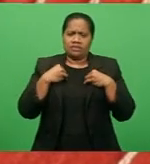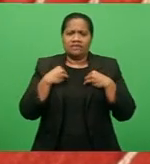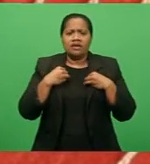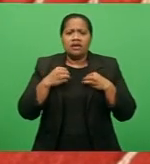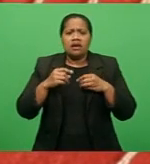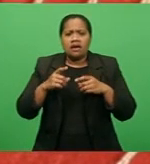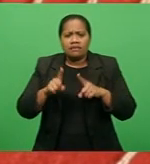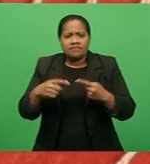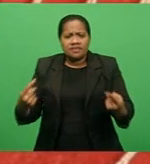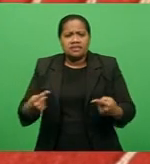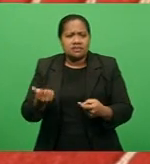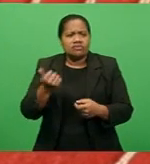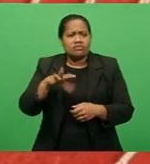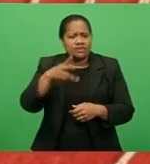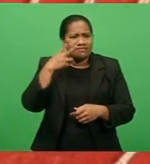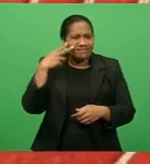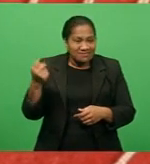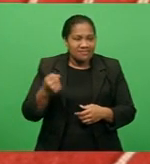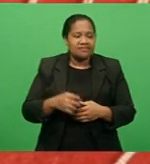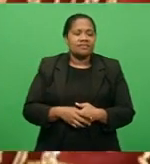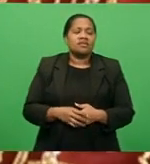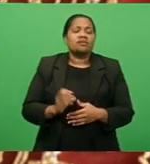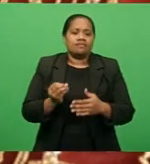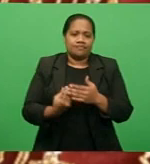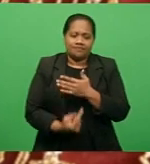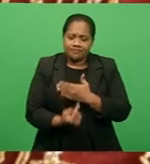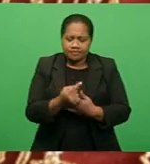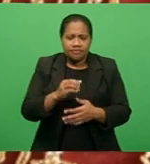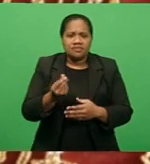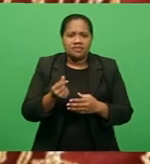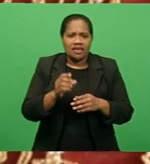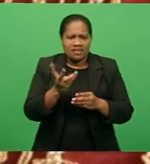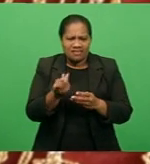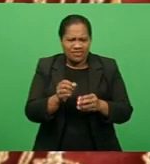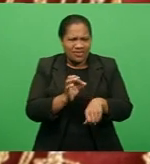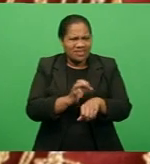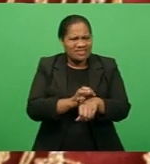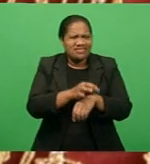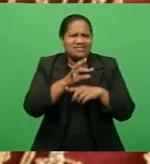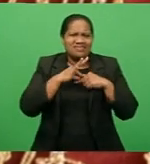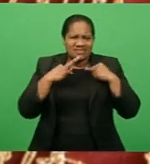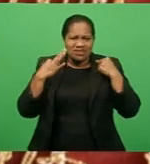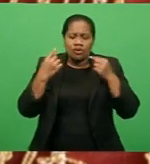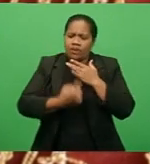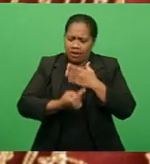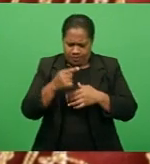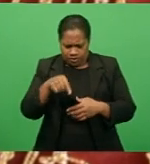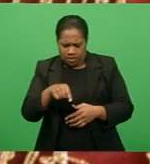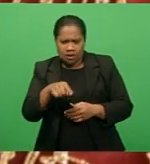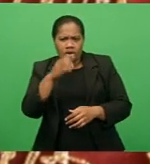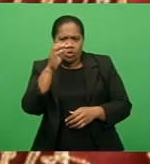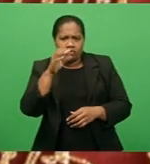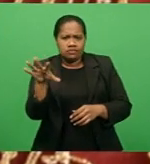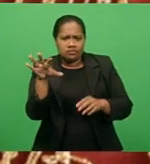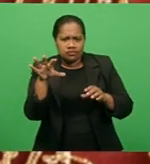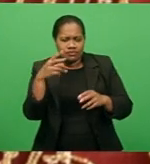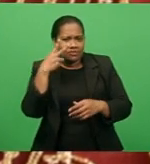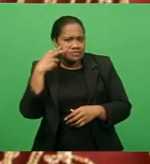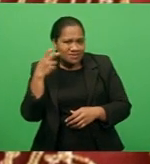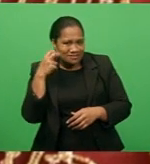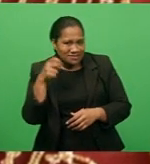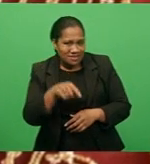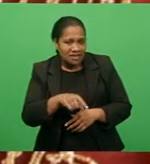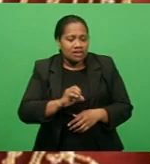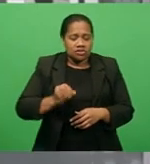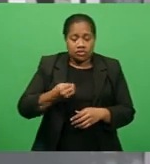at his shop resulted in the seizure of a number of pieces of jewellery believed to have been stolen. Police Chief of Operations ACP Abdul Khan